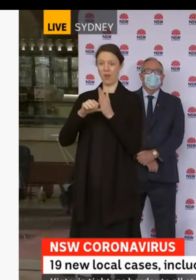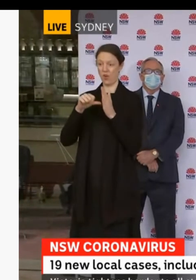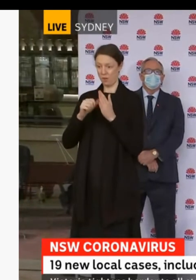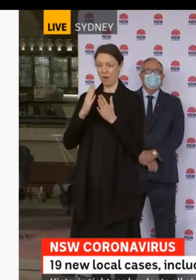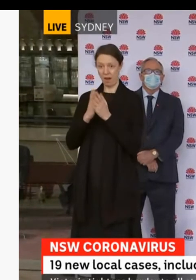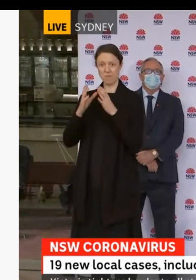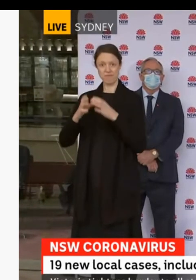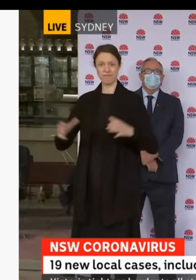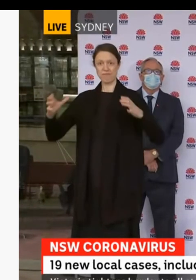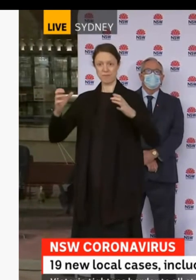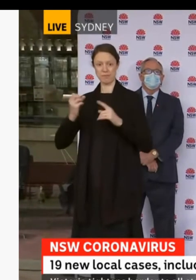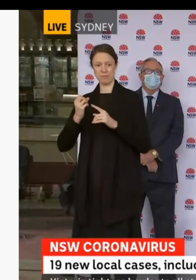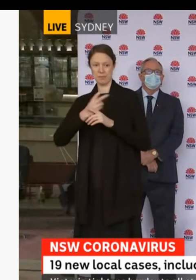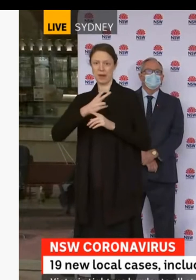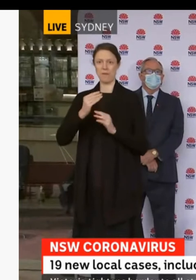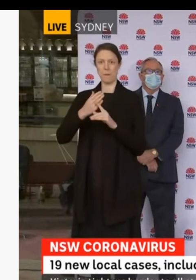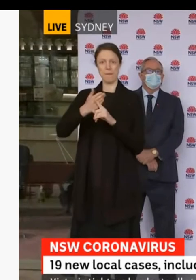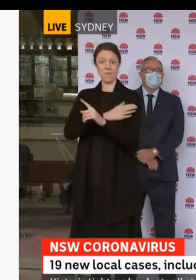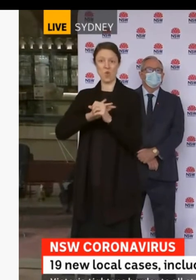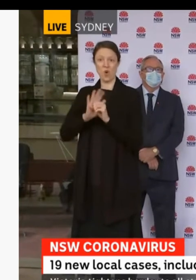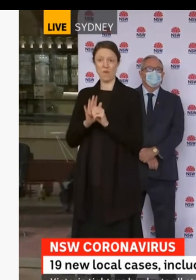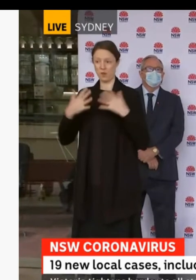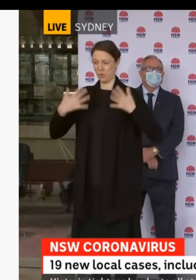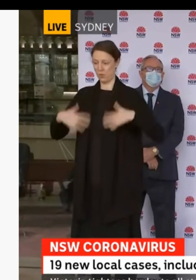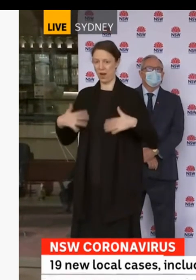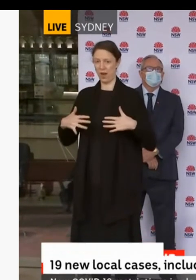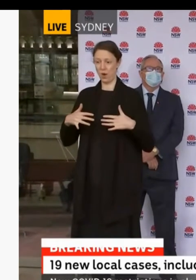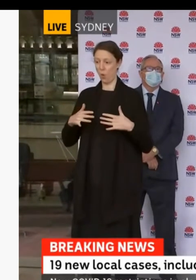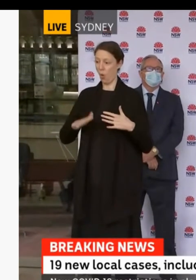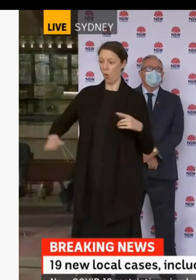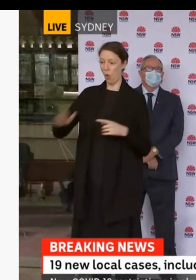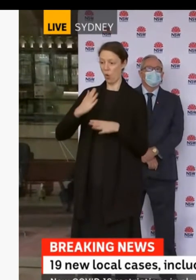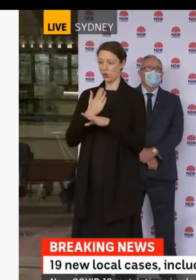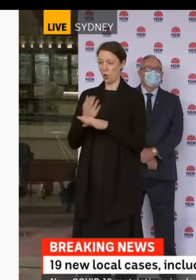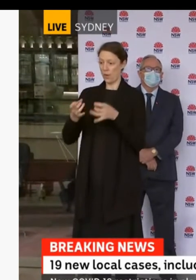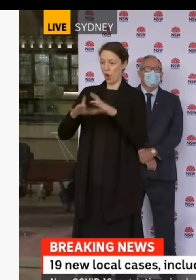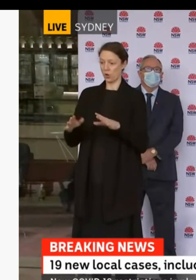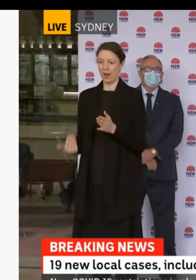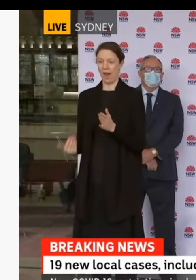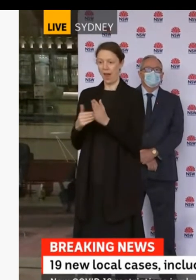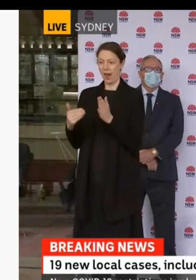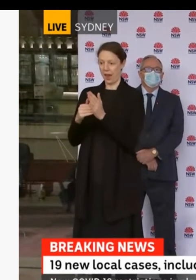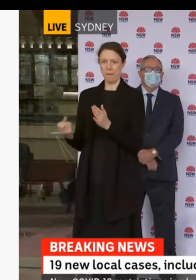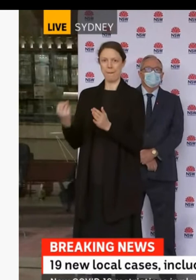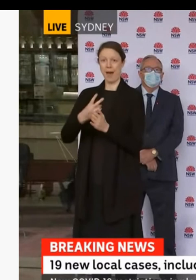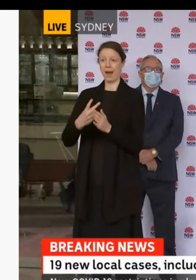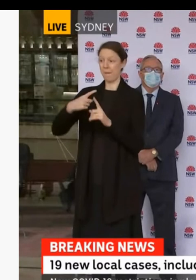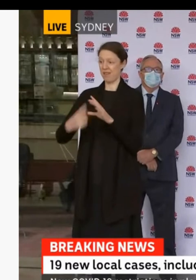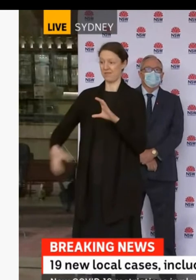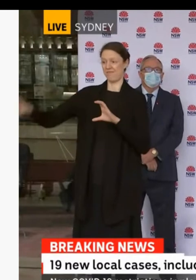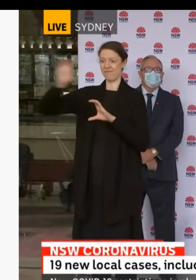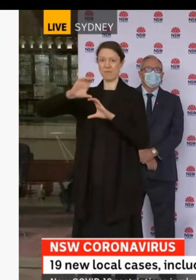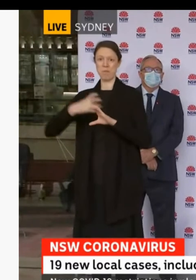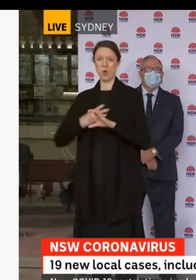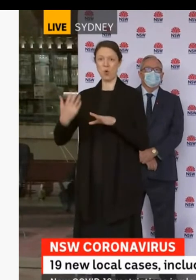was before the pandemic began, and we've recovered not just every job that was lost, but added over 36,000 more during